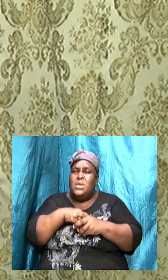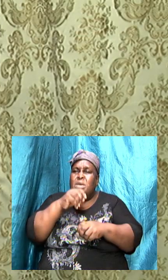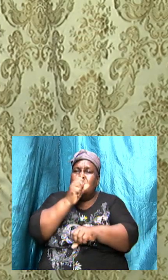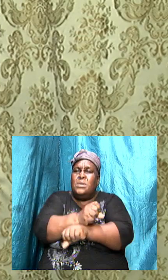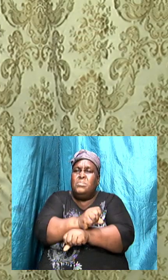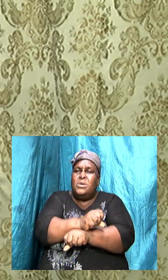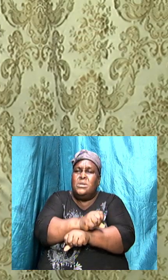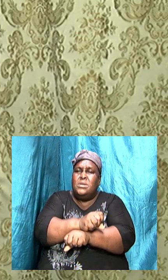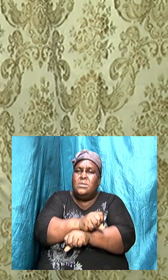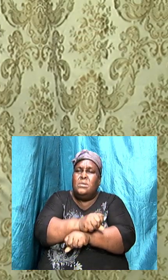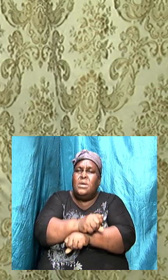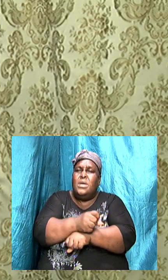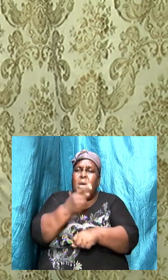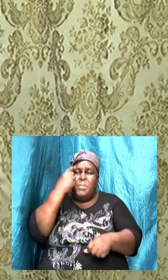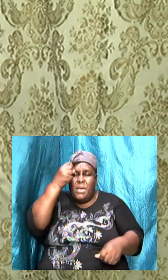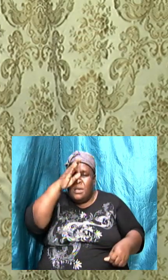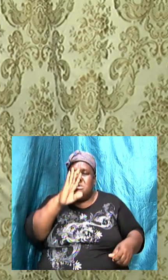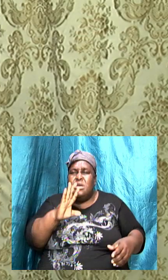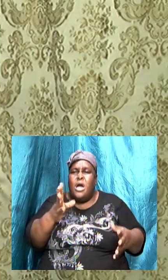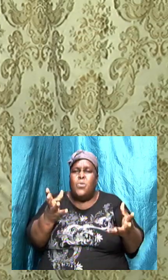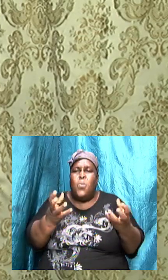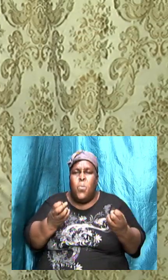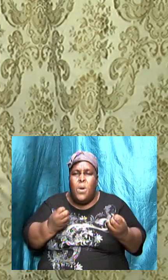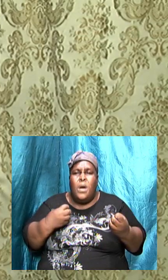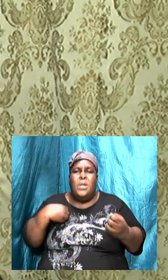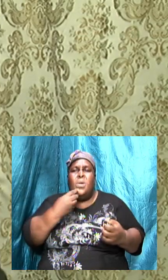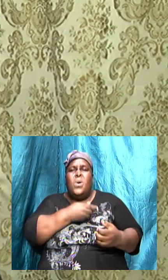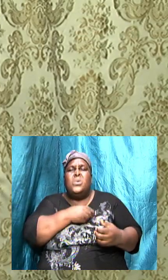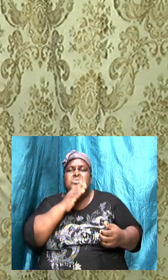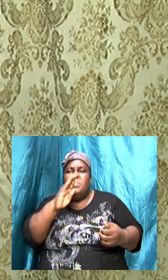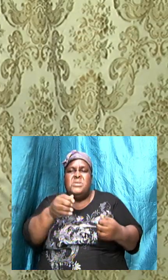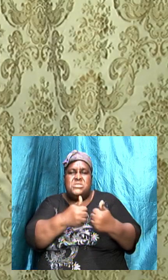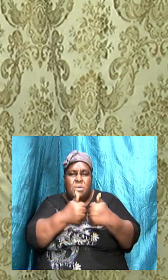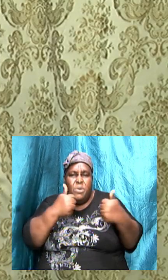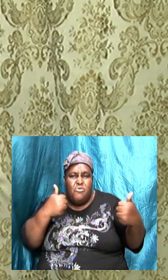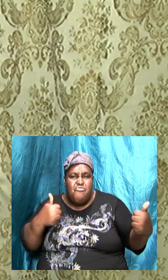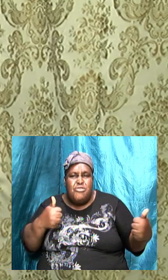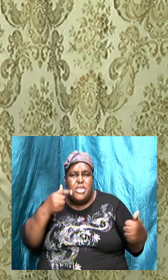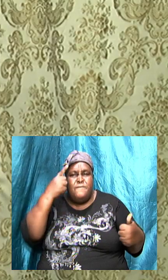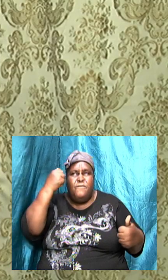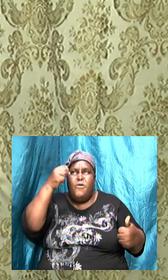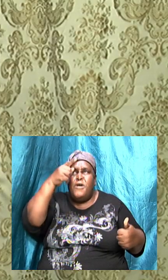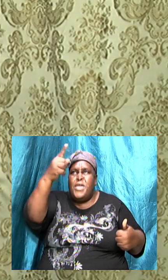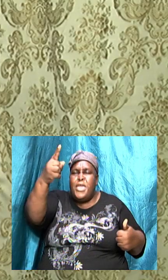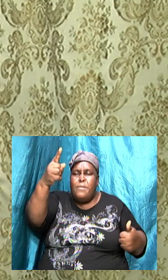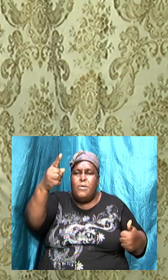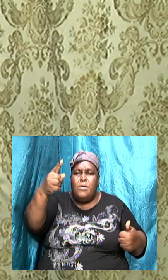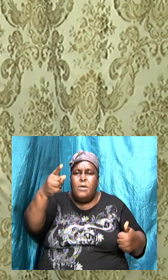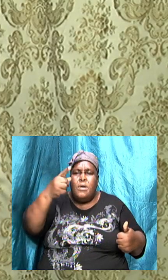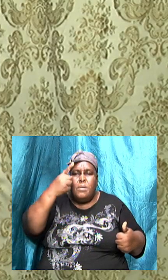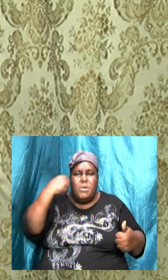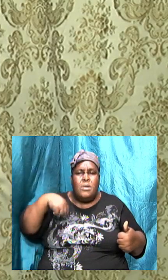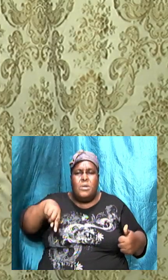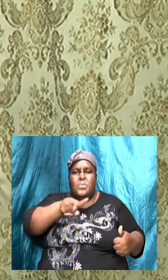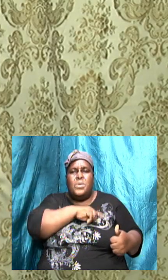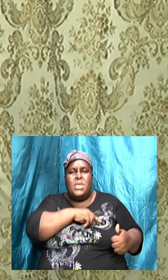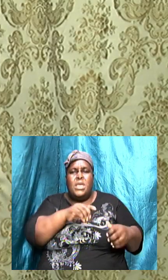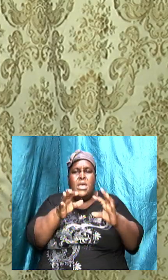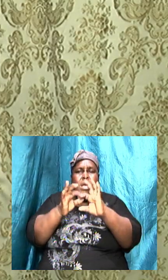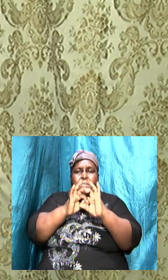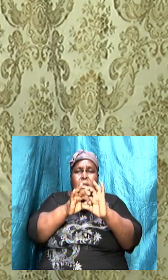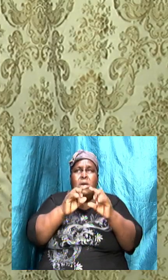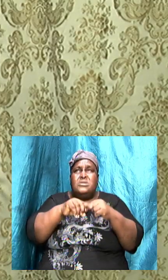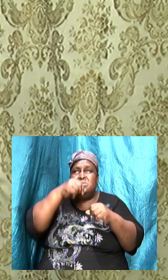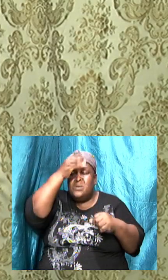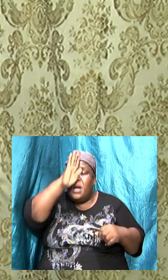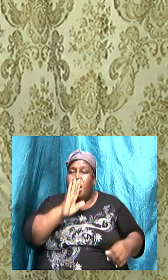to be separated to him and for him, because we belong to him. Do not